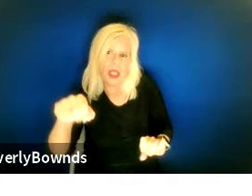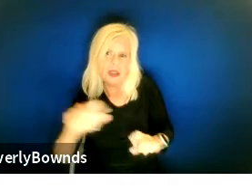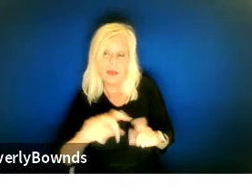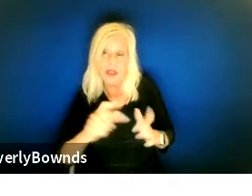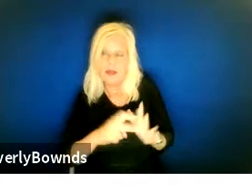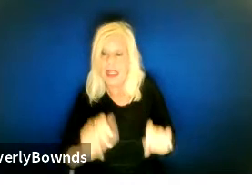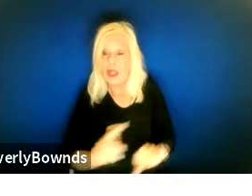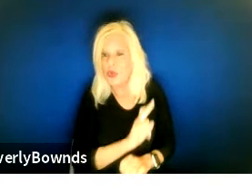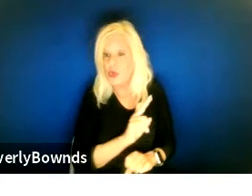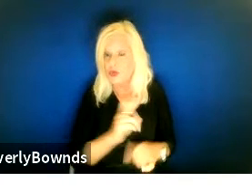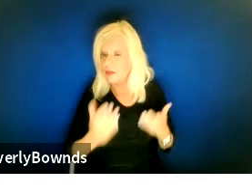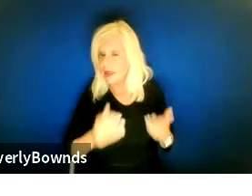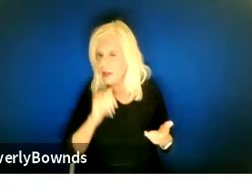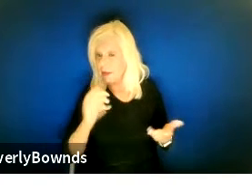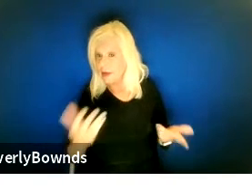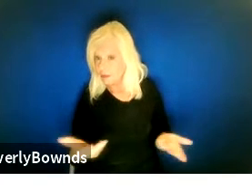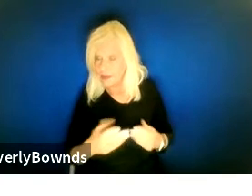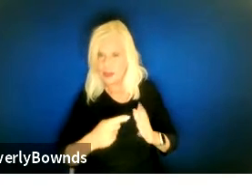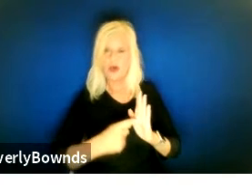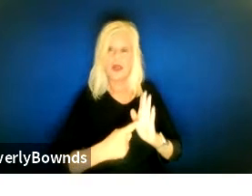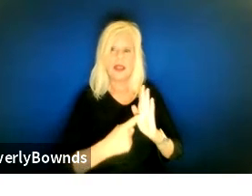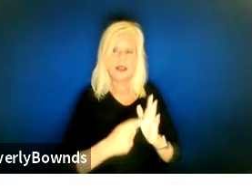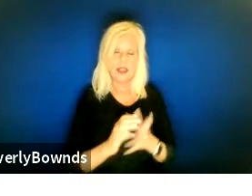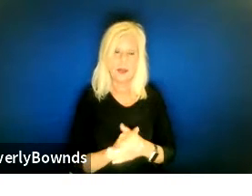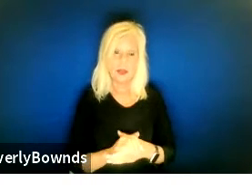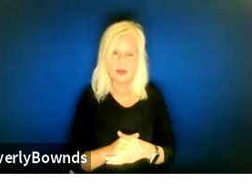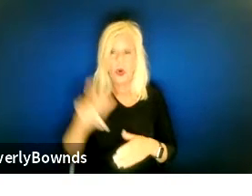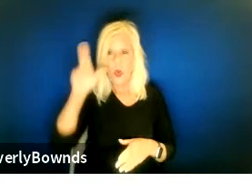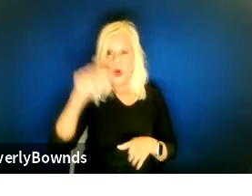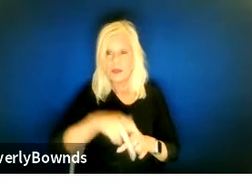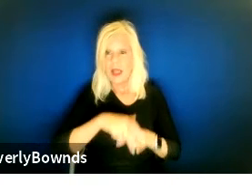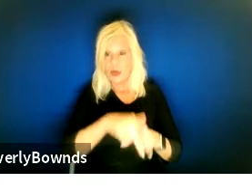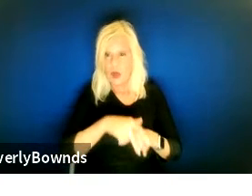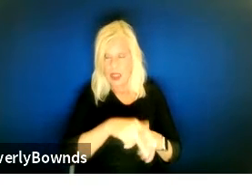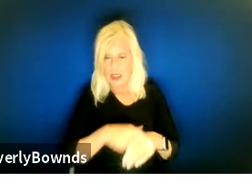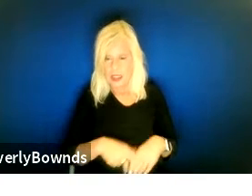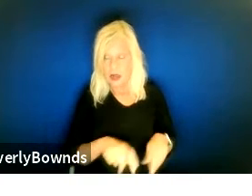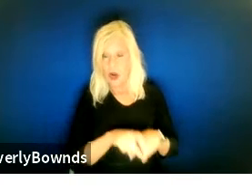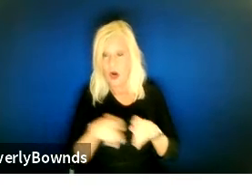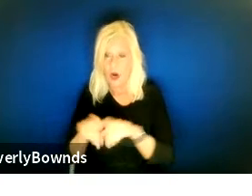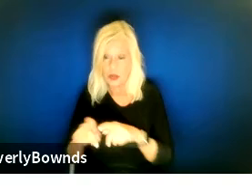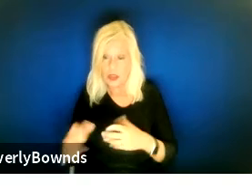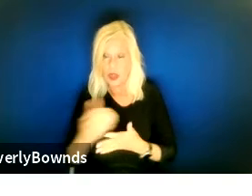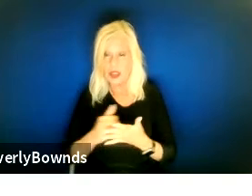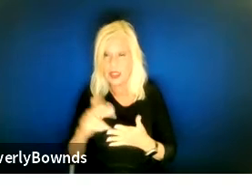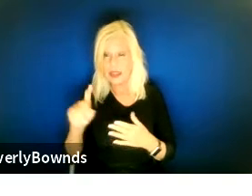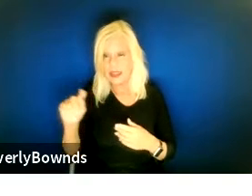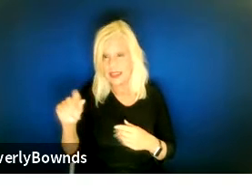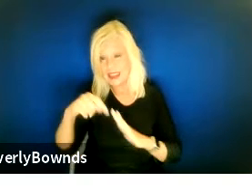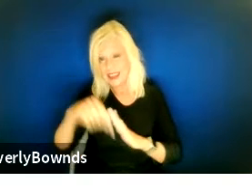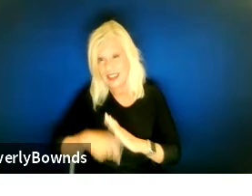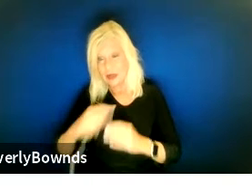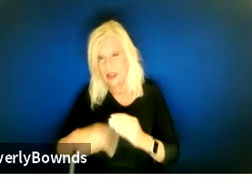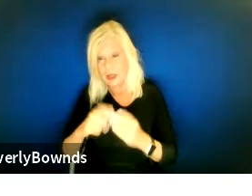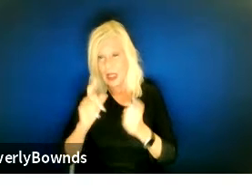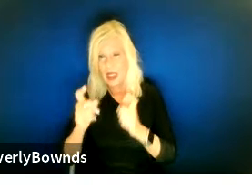usable. So the example here, it shows the horseback riding. We also like collected details about all the